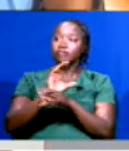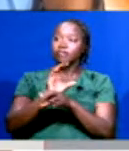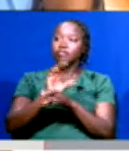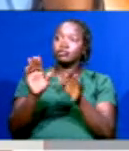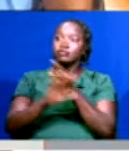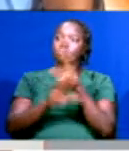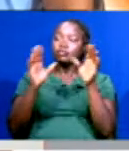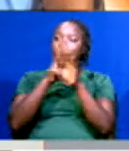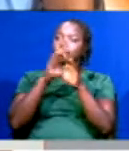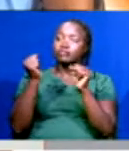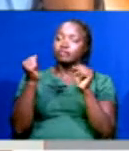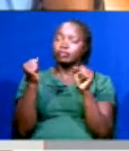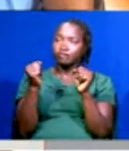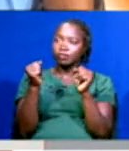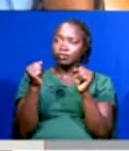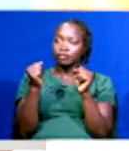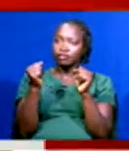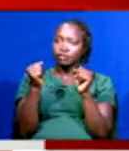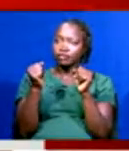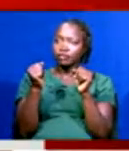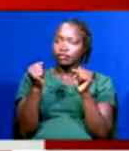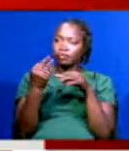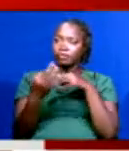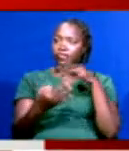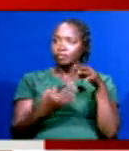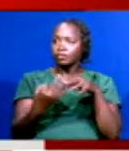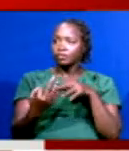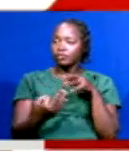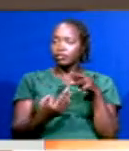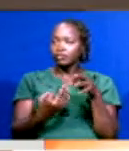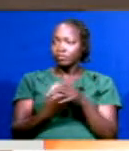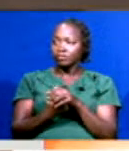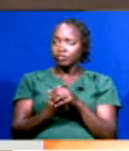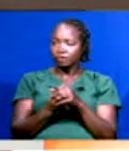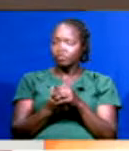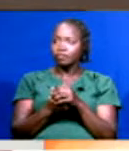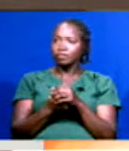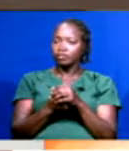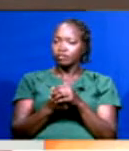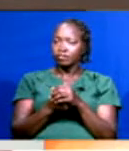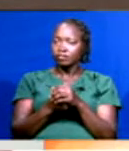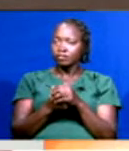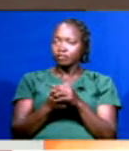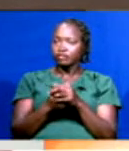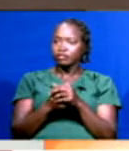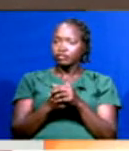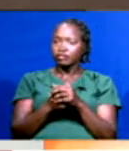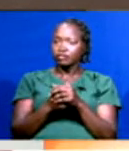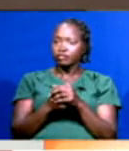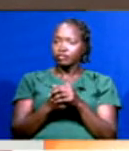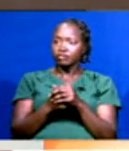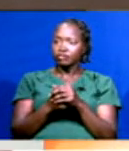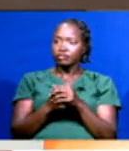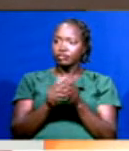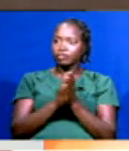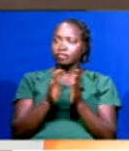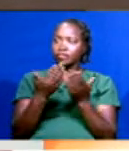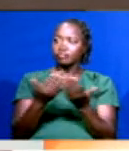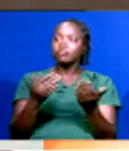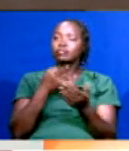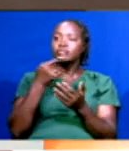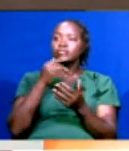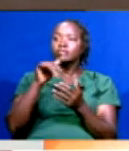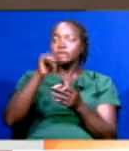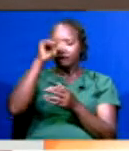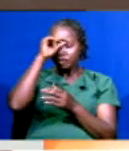President Rigathi Gachagua had joined the Christian faithful and was addressing them. Among other things, he mentioned that the